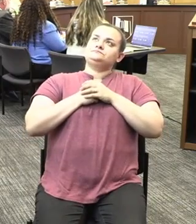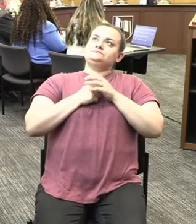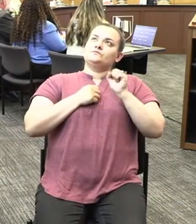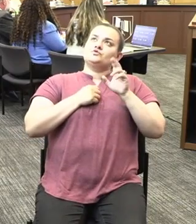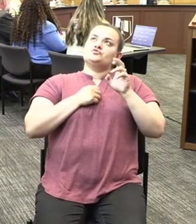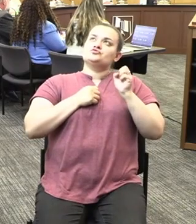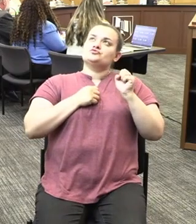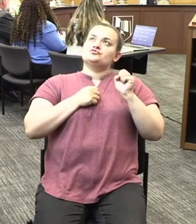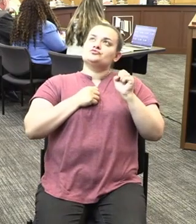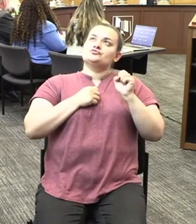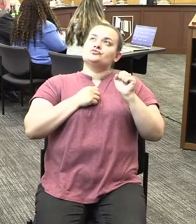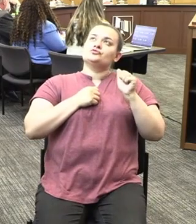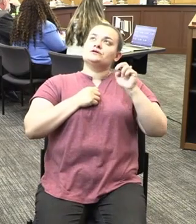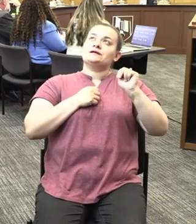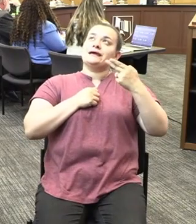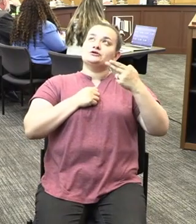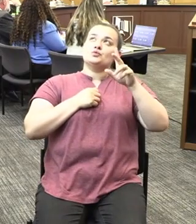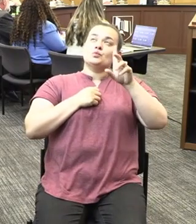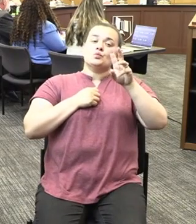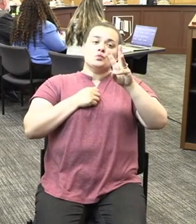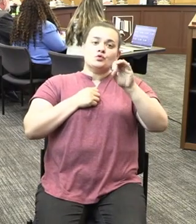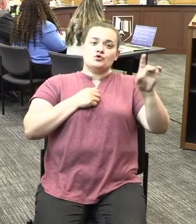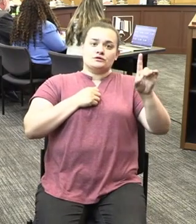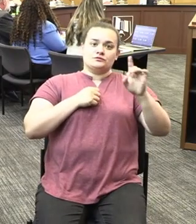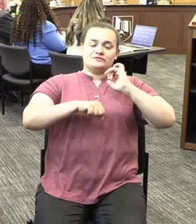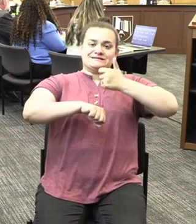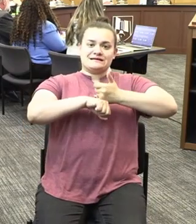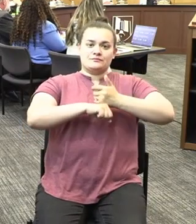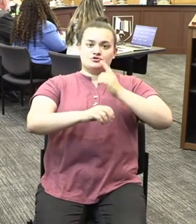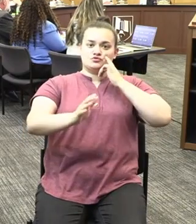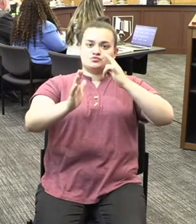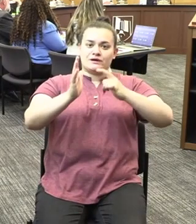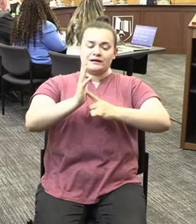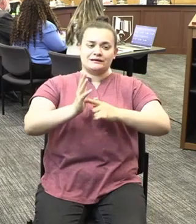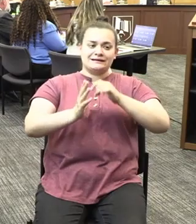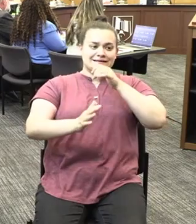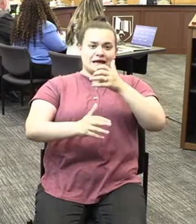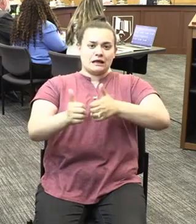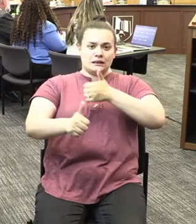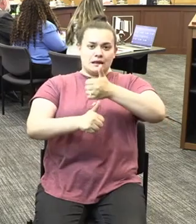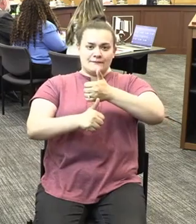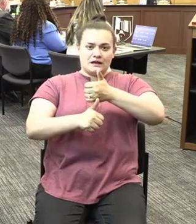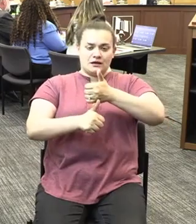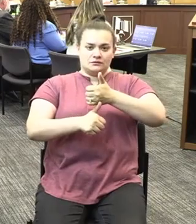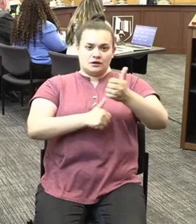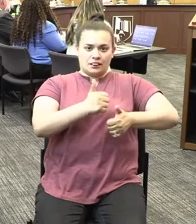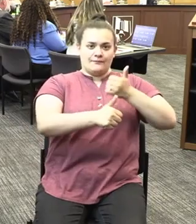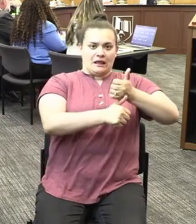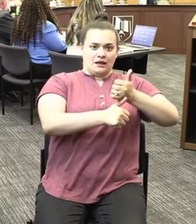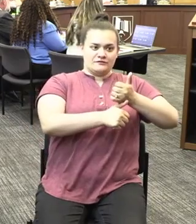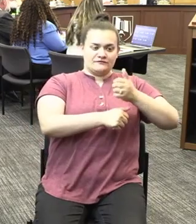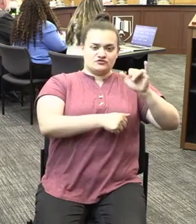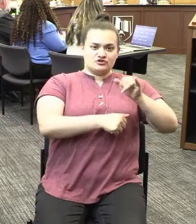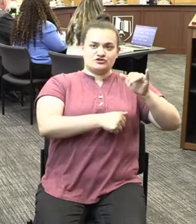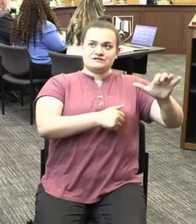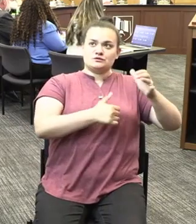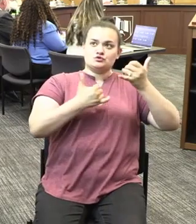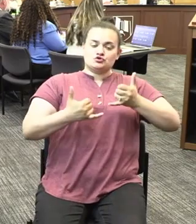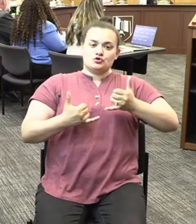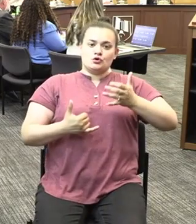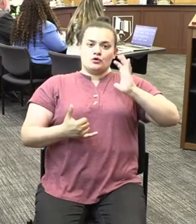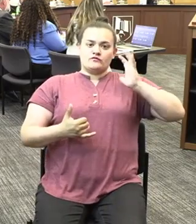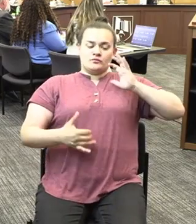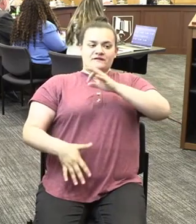Susan H. Wood Hall of Fame Award was established to recognize a alumnus of Joliet Junior College who is a current or former